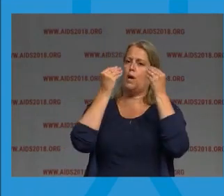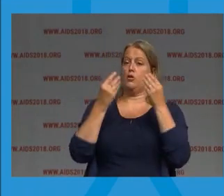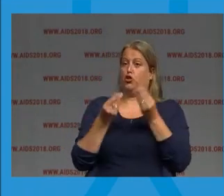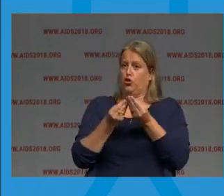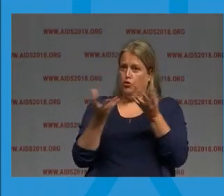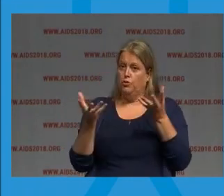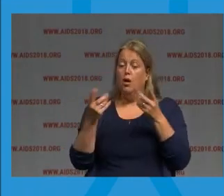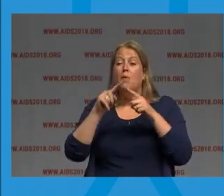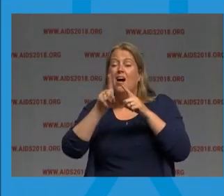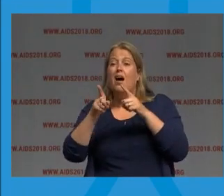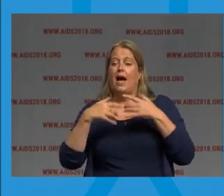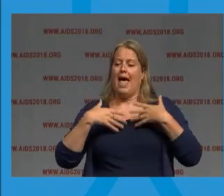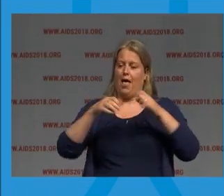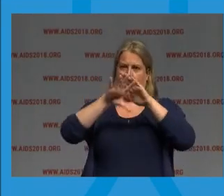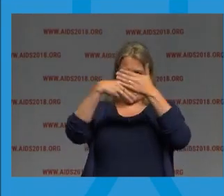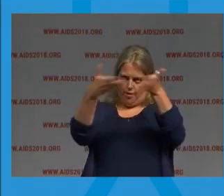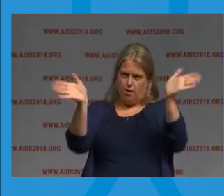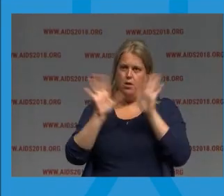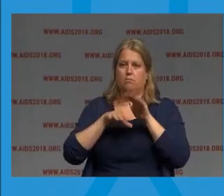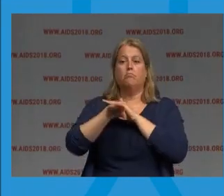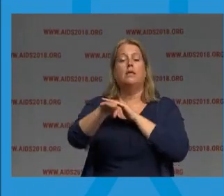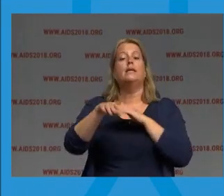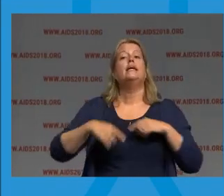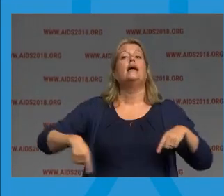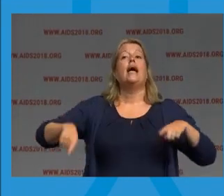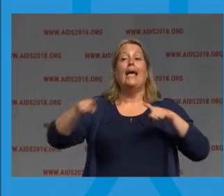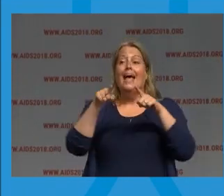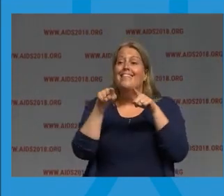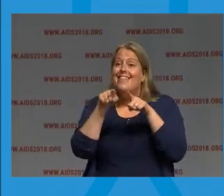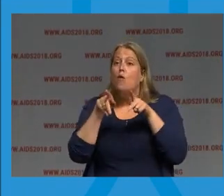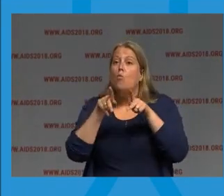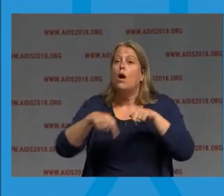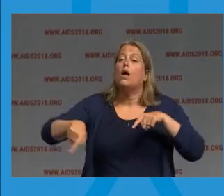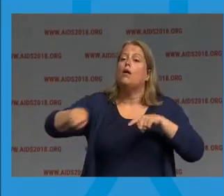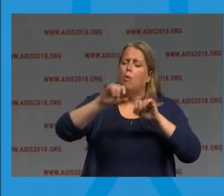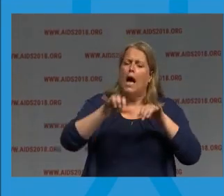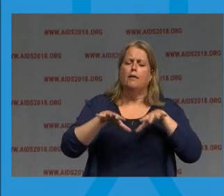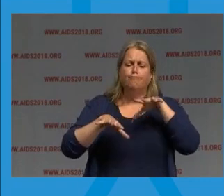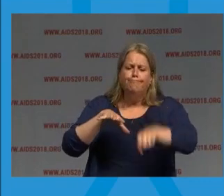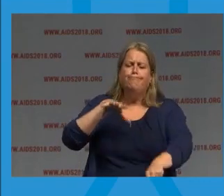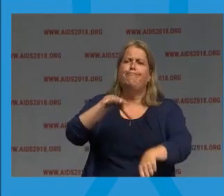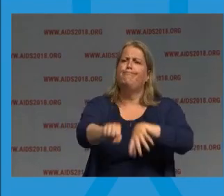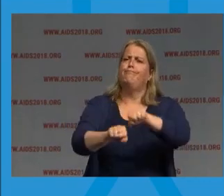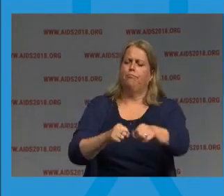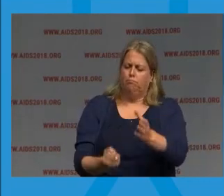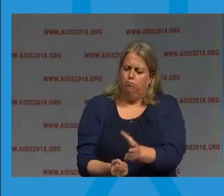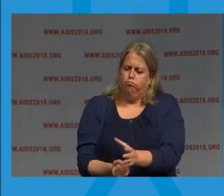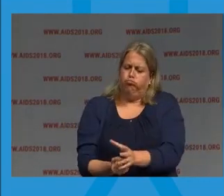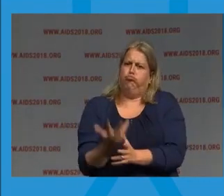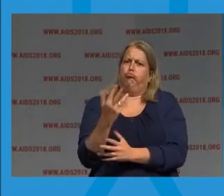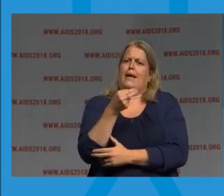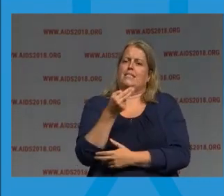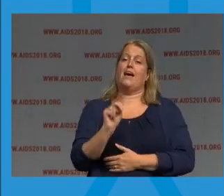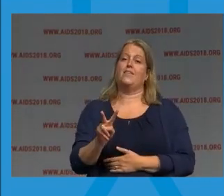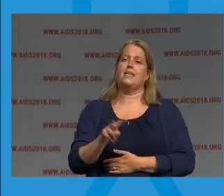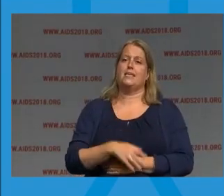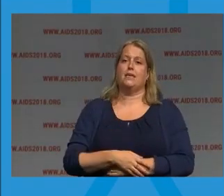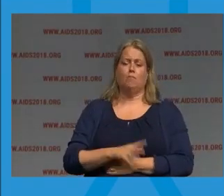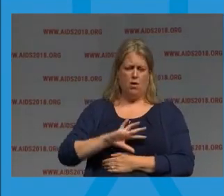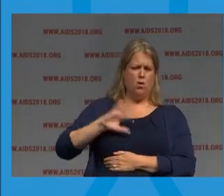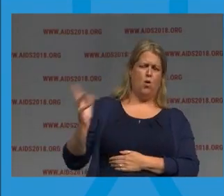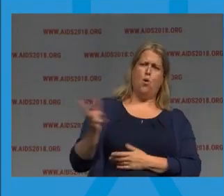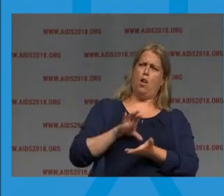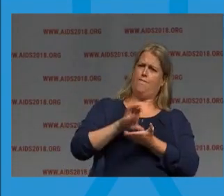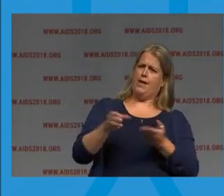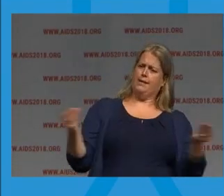broader health systems, we can tackle the drivers of HIV infection through all our funding.